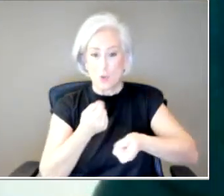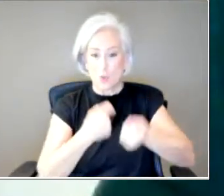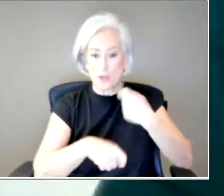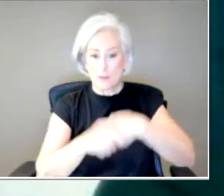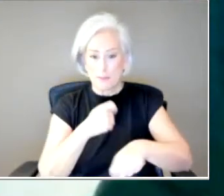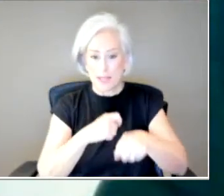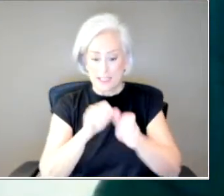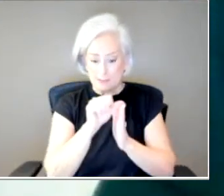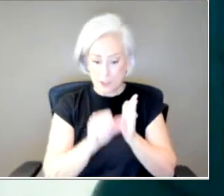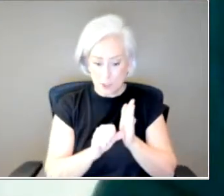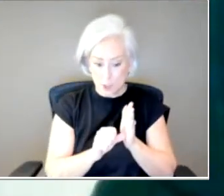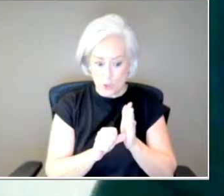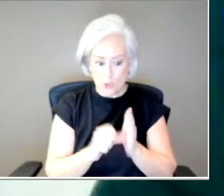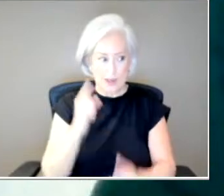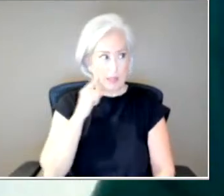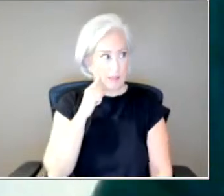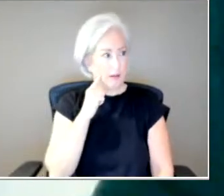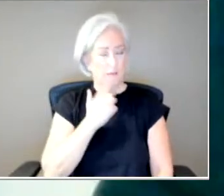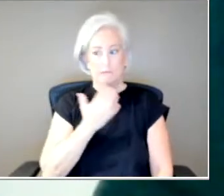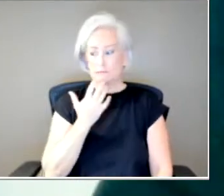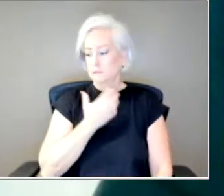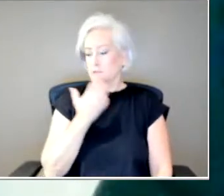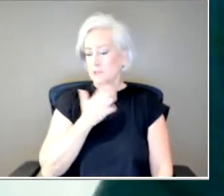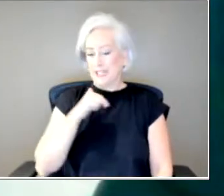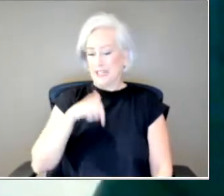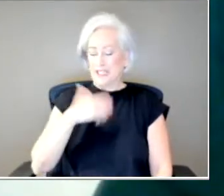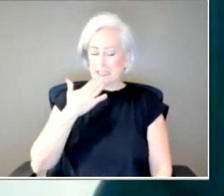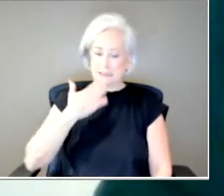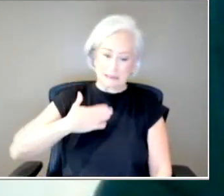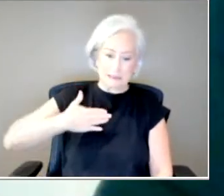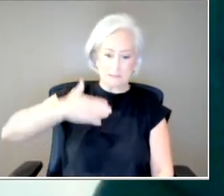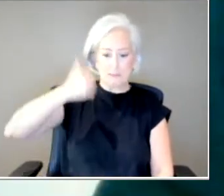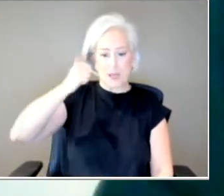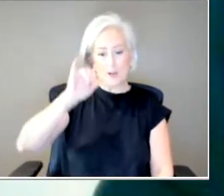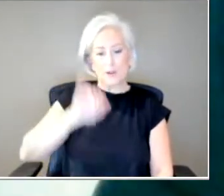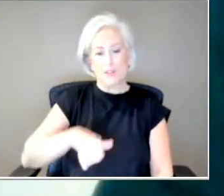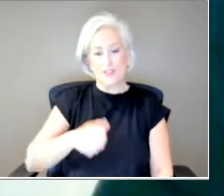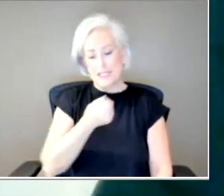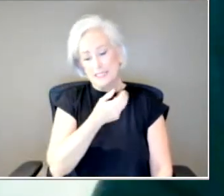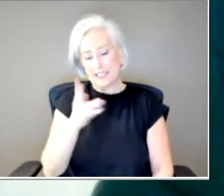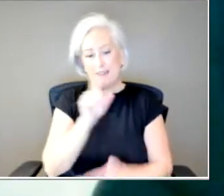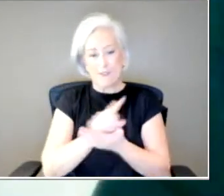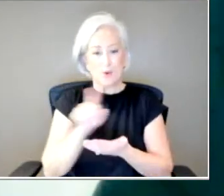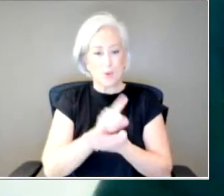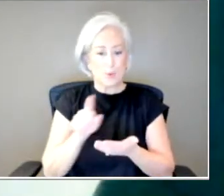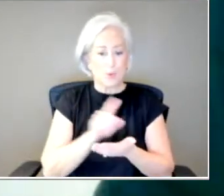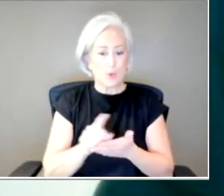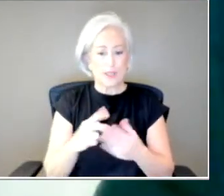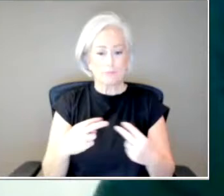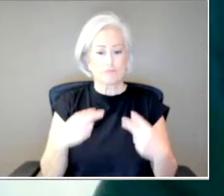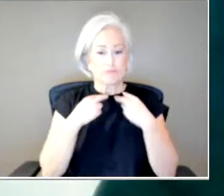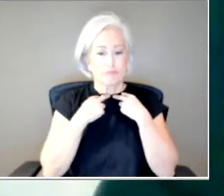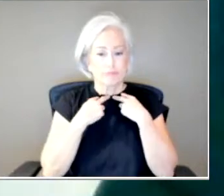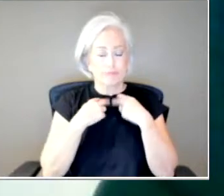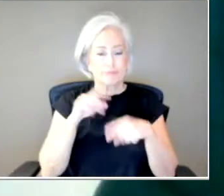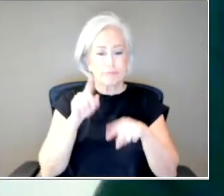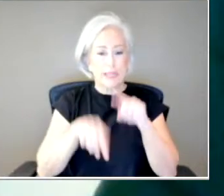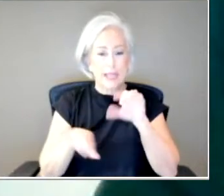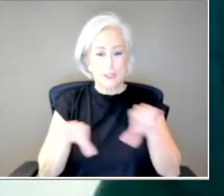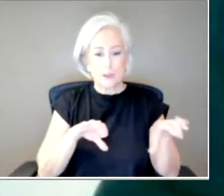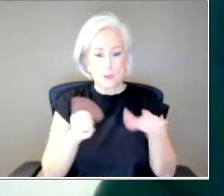better than, spending weeks, not being able to do anything, because while there